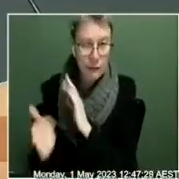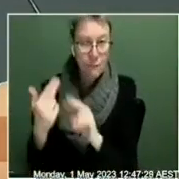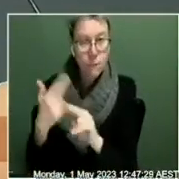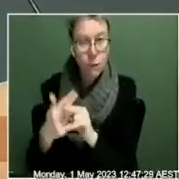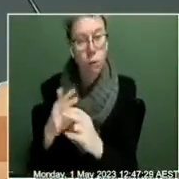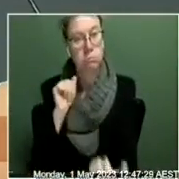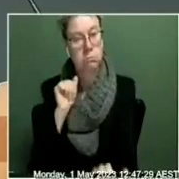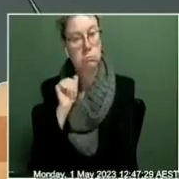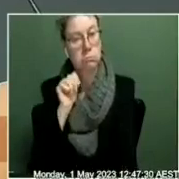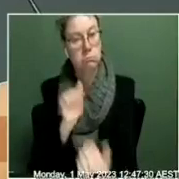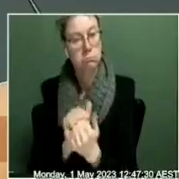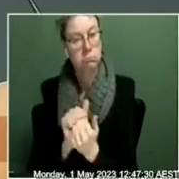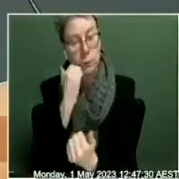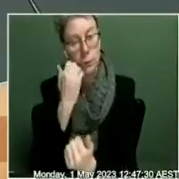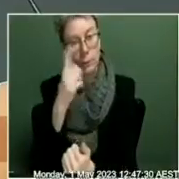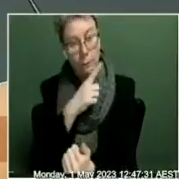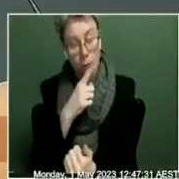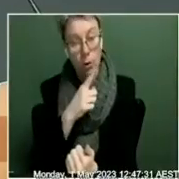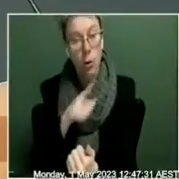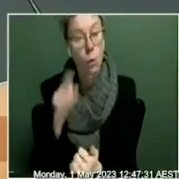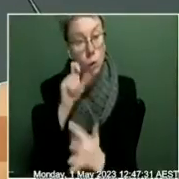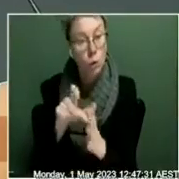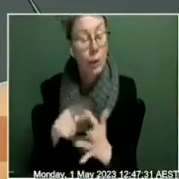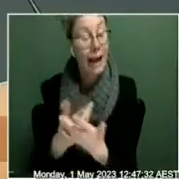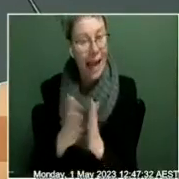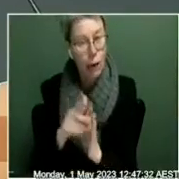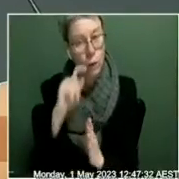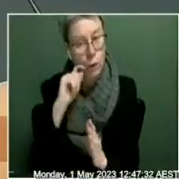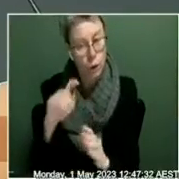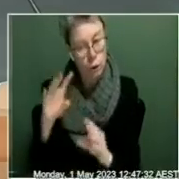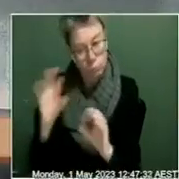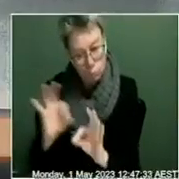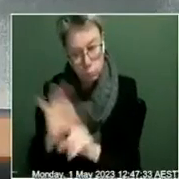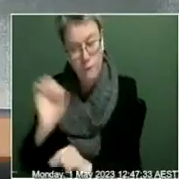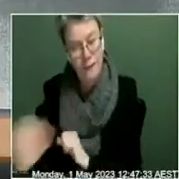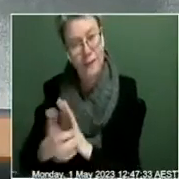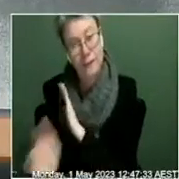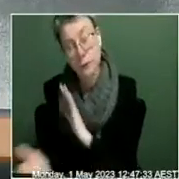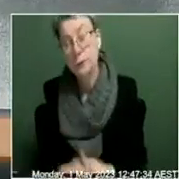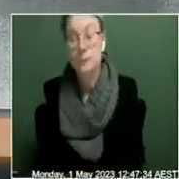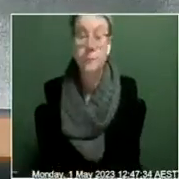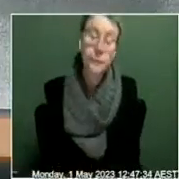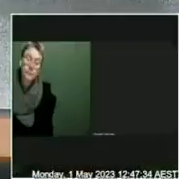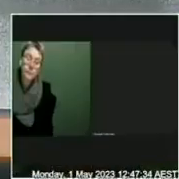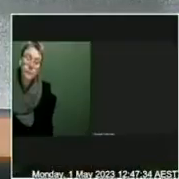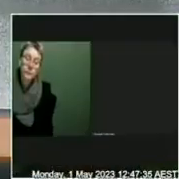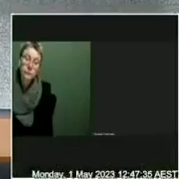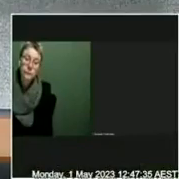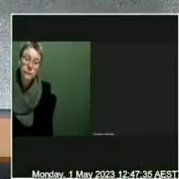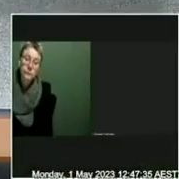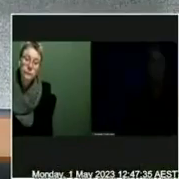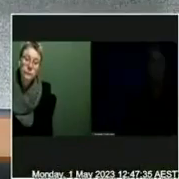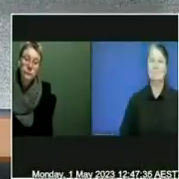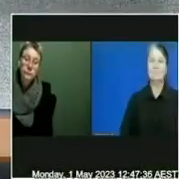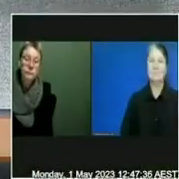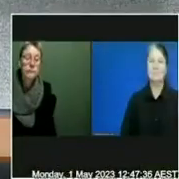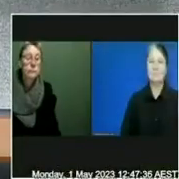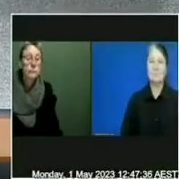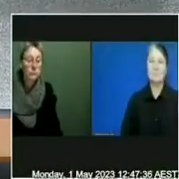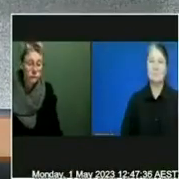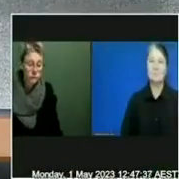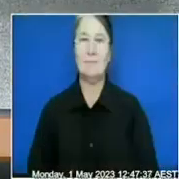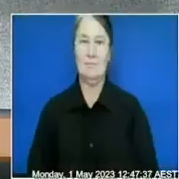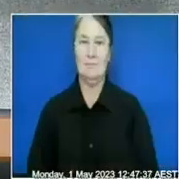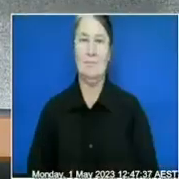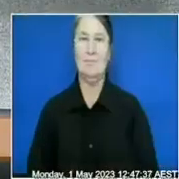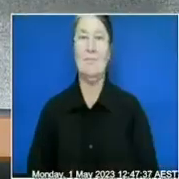So there's current work and there's future work. So in the current settings, we have when we were the Department